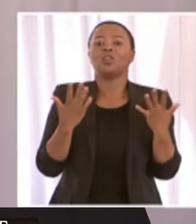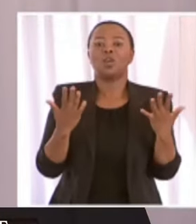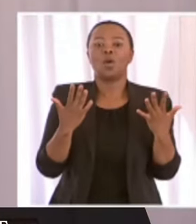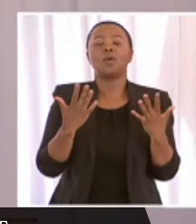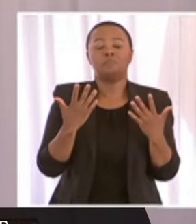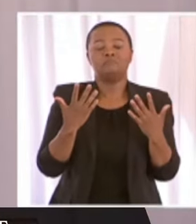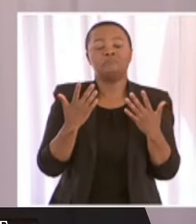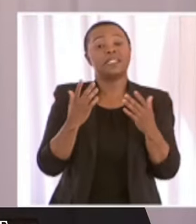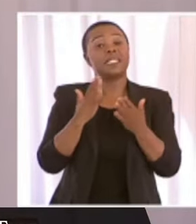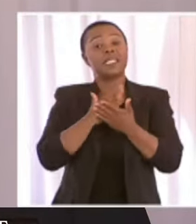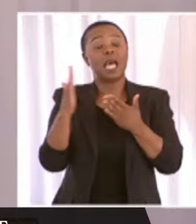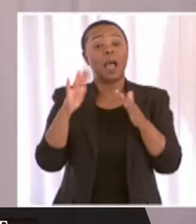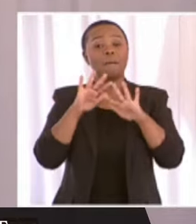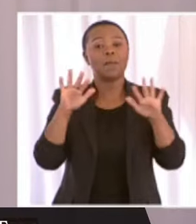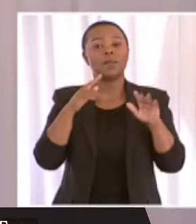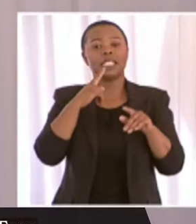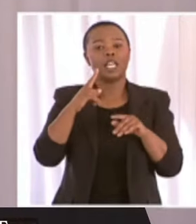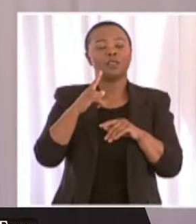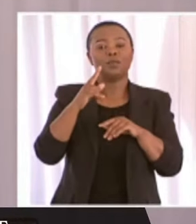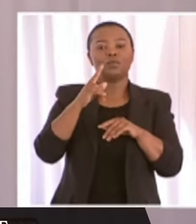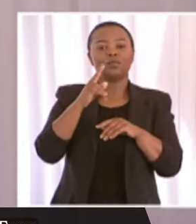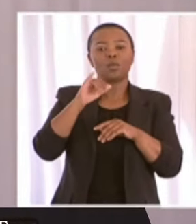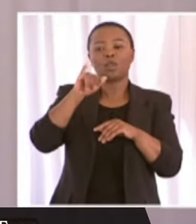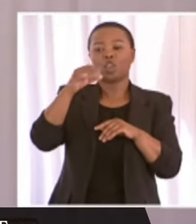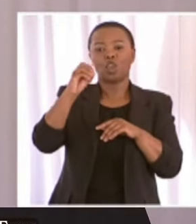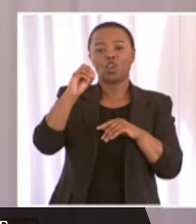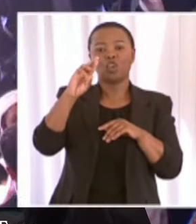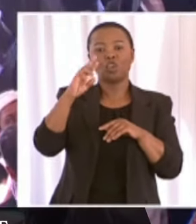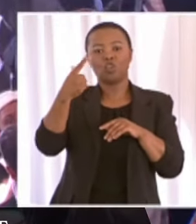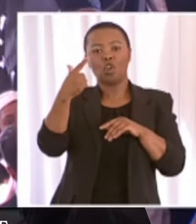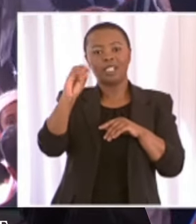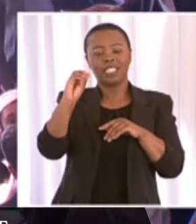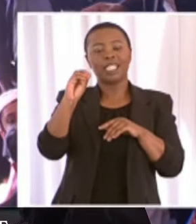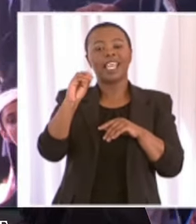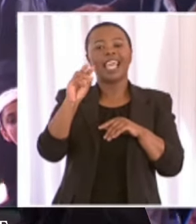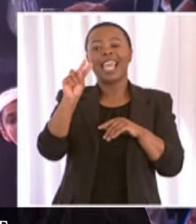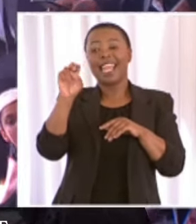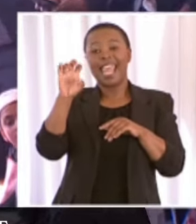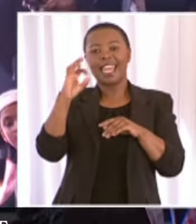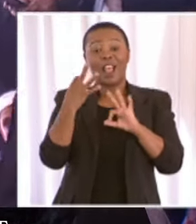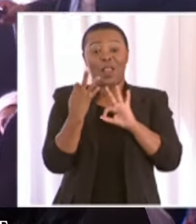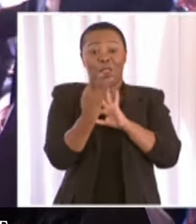with George Nene and Aziz, they were the three musketeers